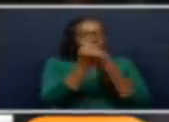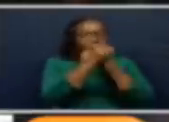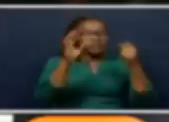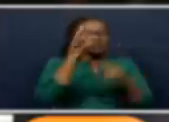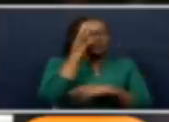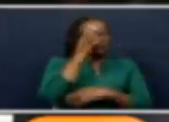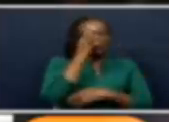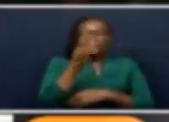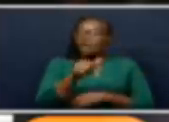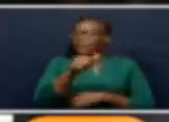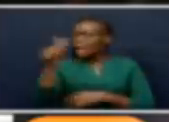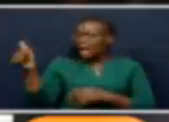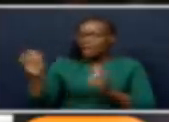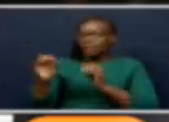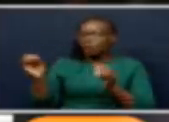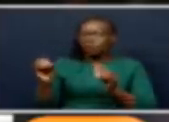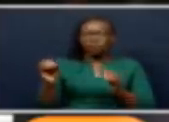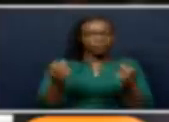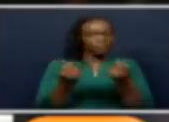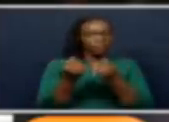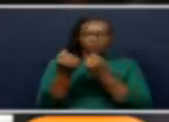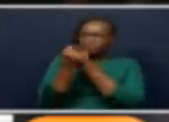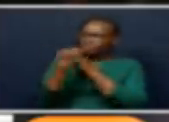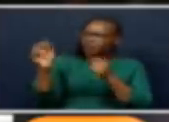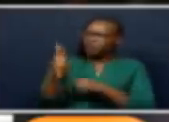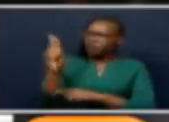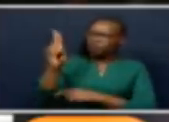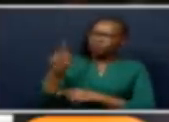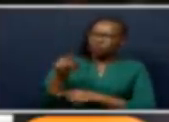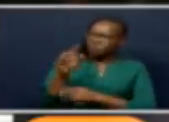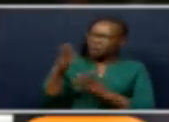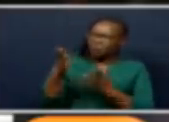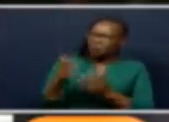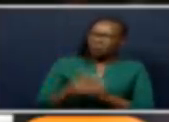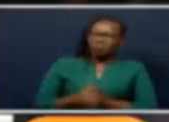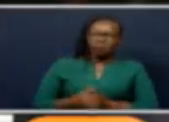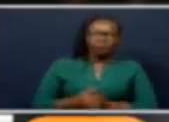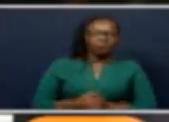No one else. No one else. President Kenyatta? And he's, you know,